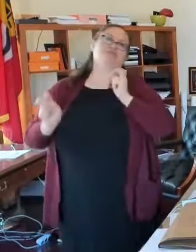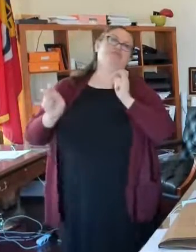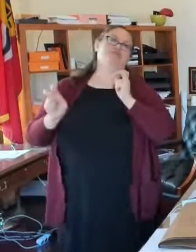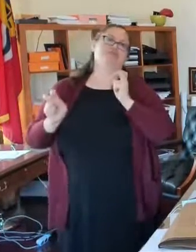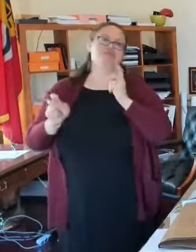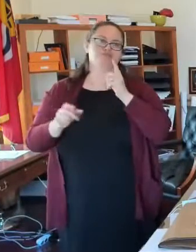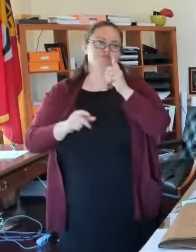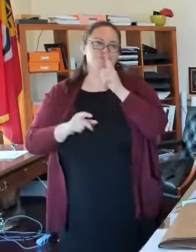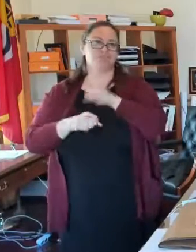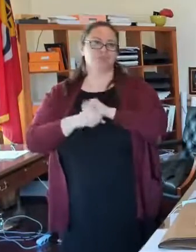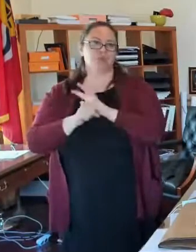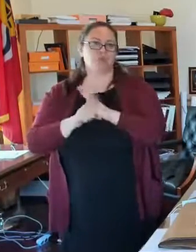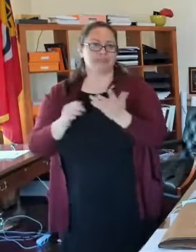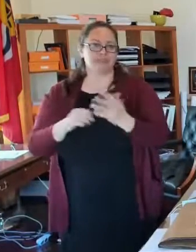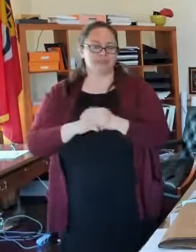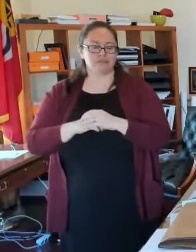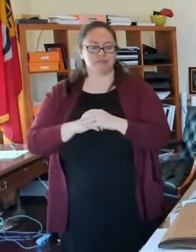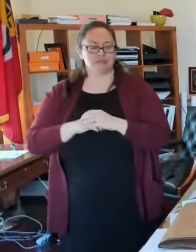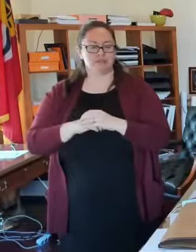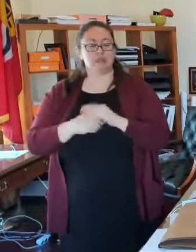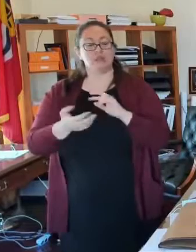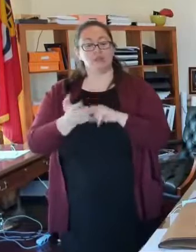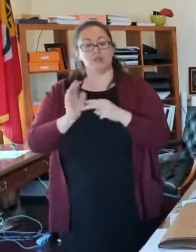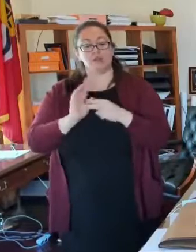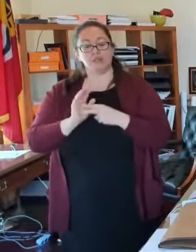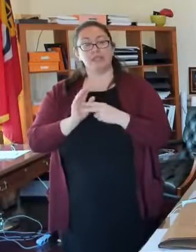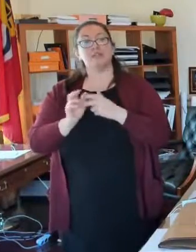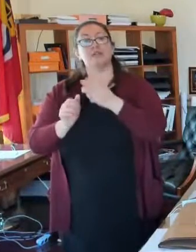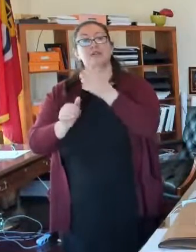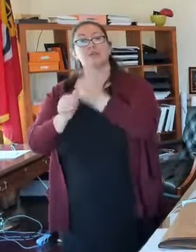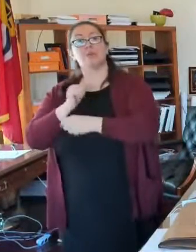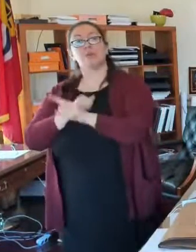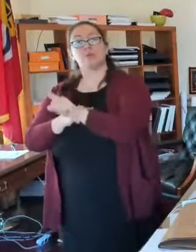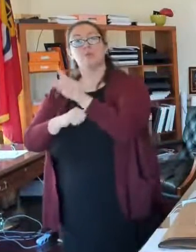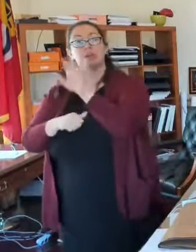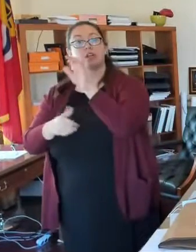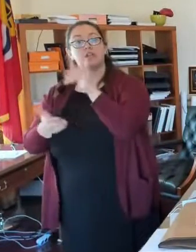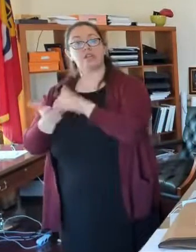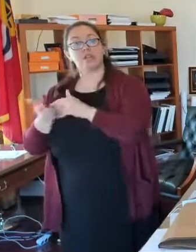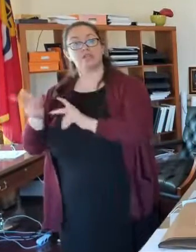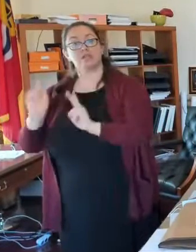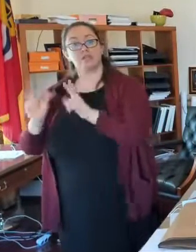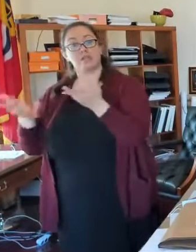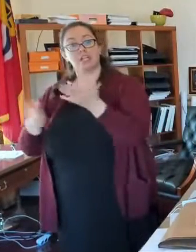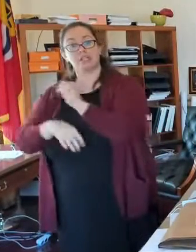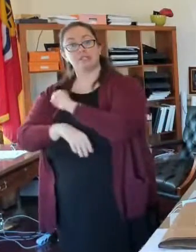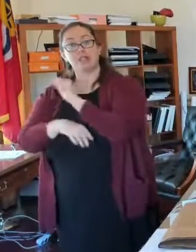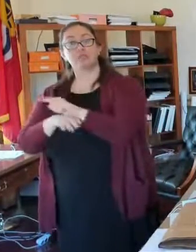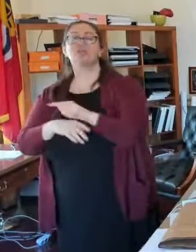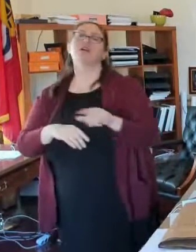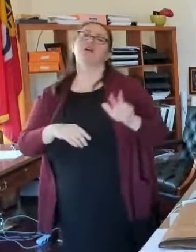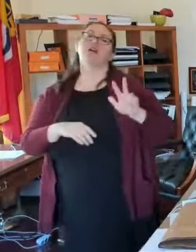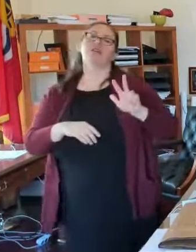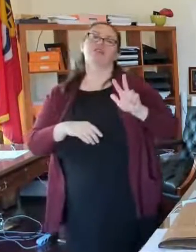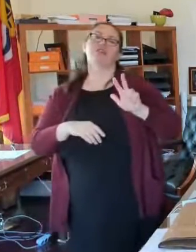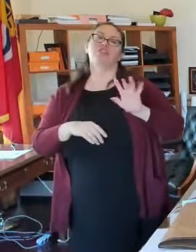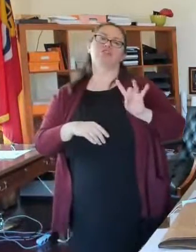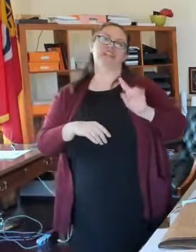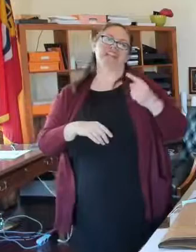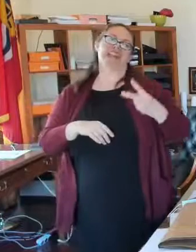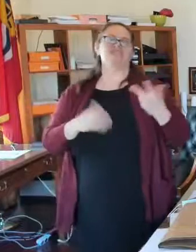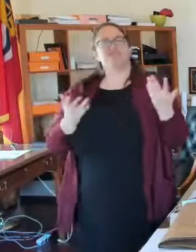us an average per 100,000 population of 38 and a half, call it